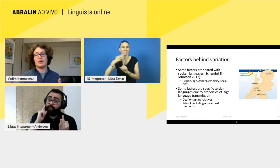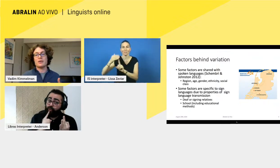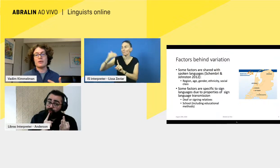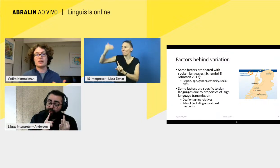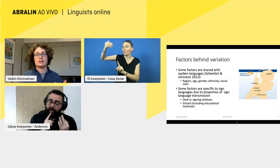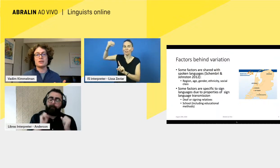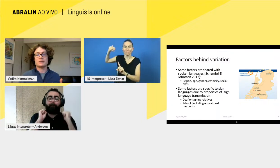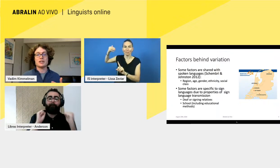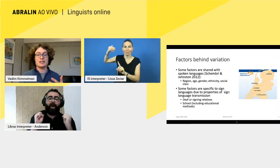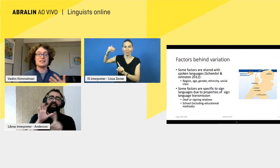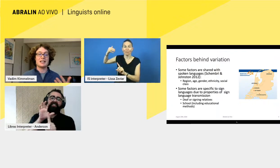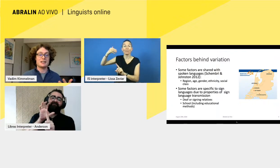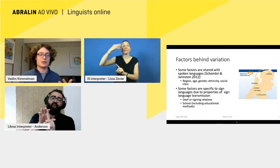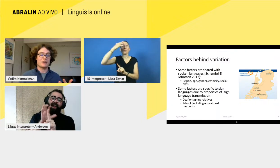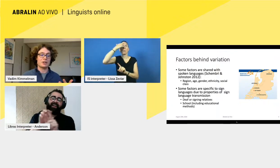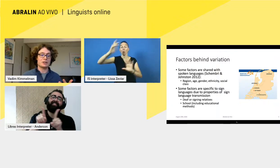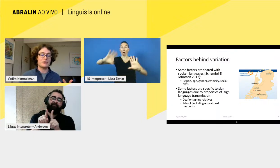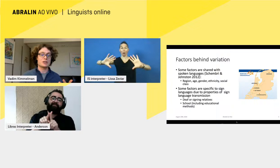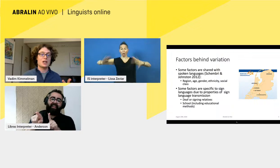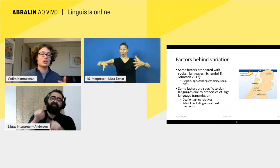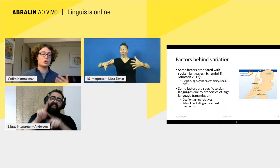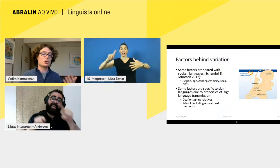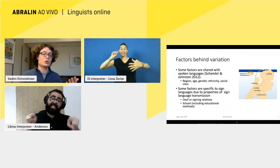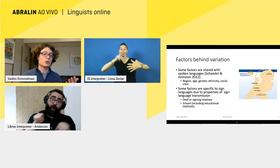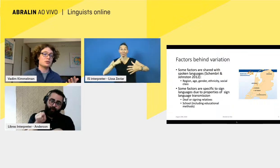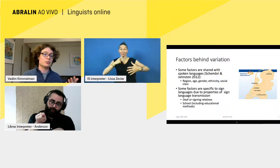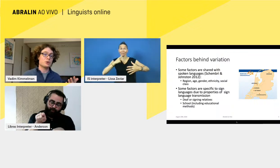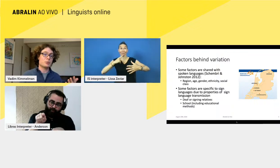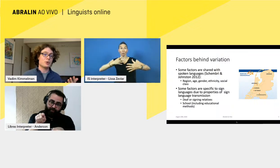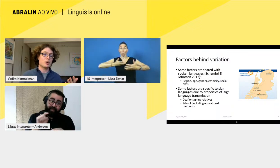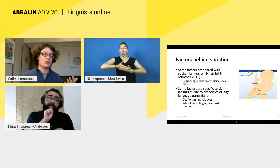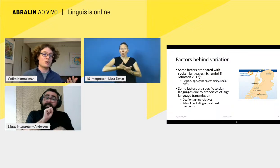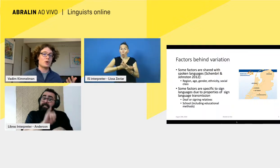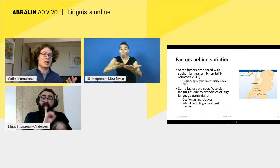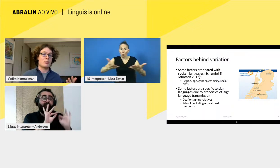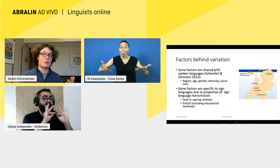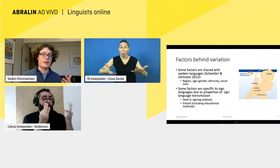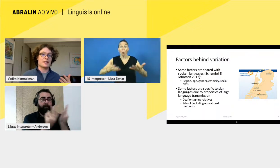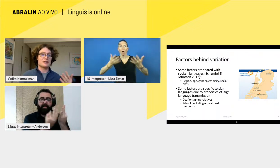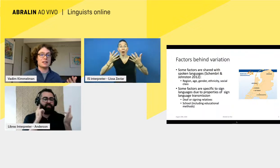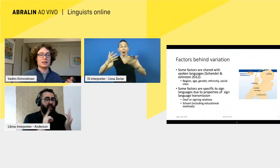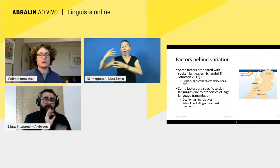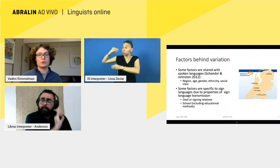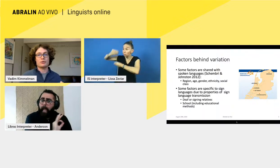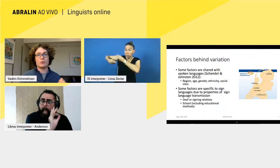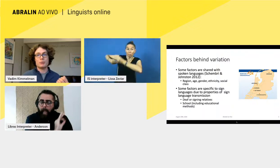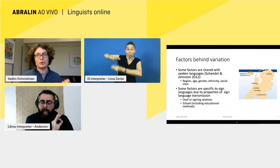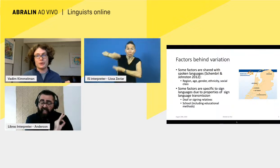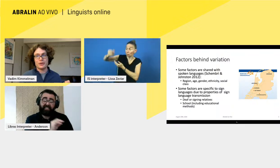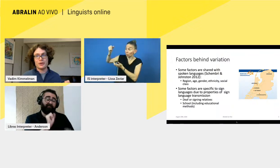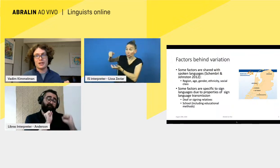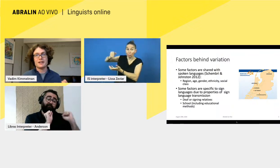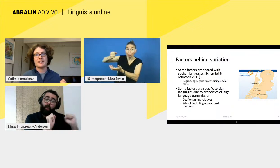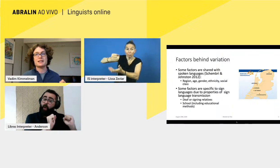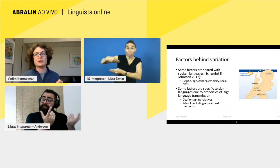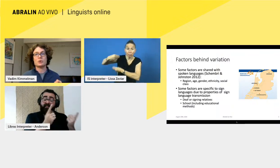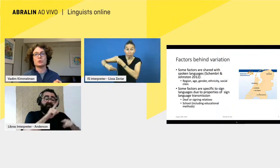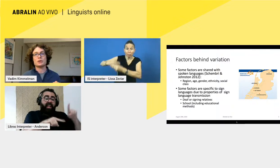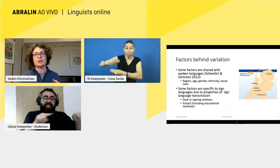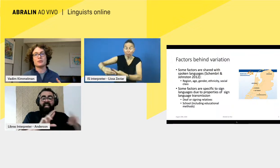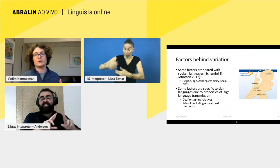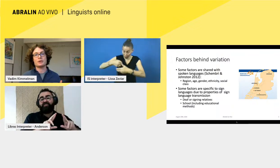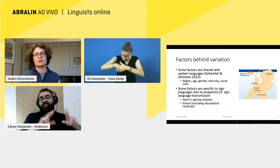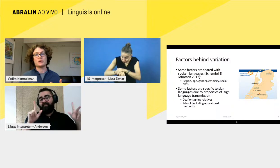deaf relatives and signing relatives. So not all deaf people grow up with sign language from birth. And that